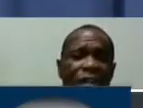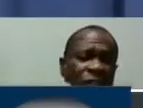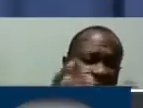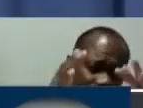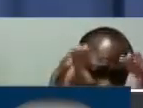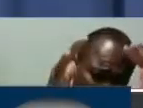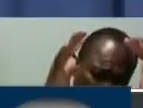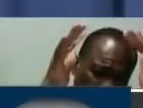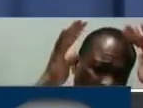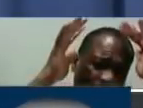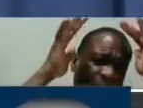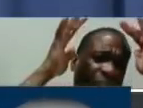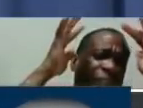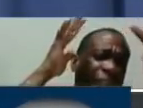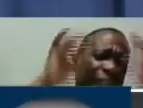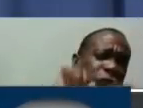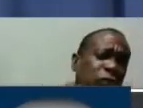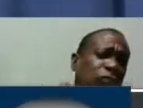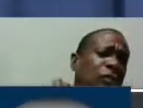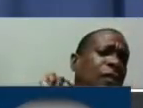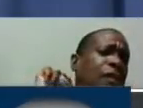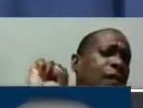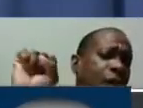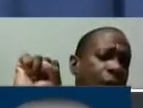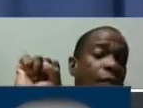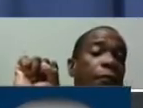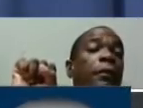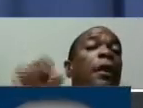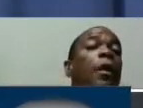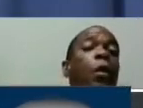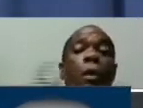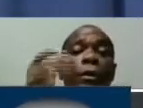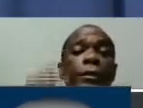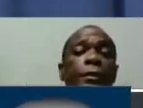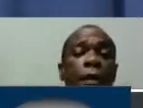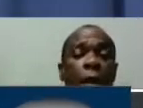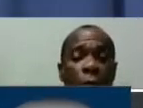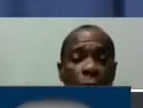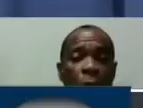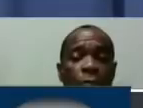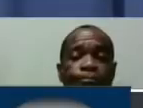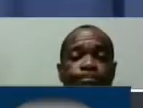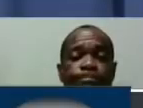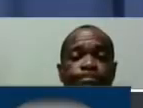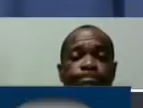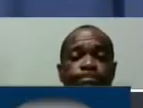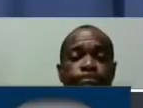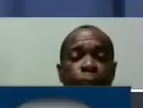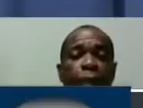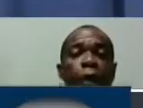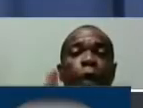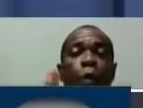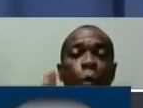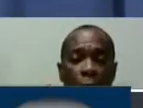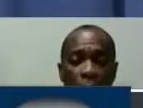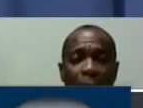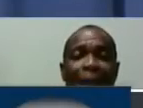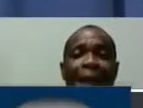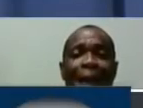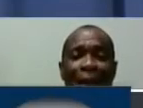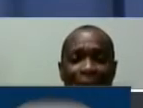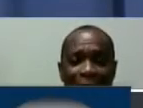overstretched, we have taken the following decision. We are going to be now diverting resources from